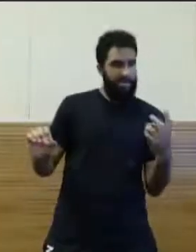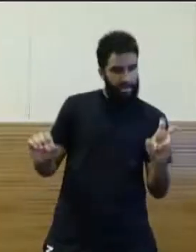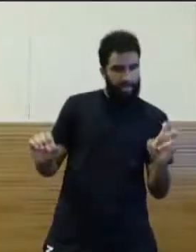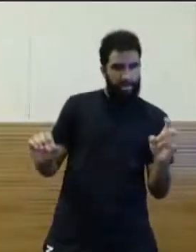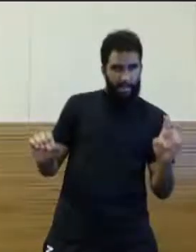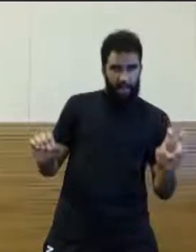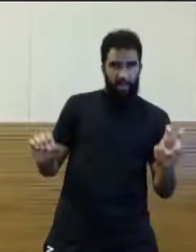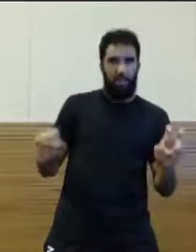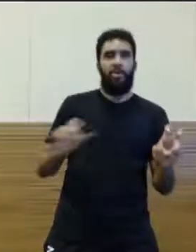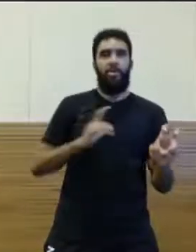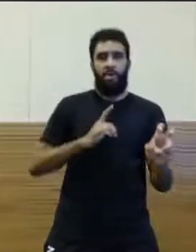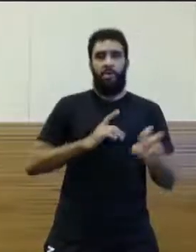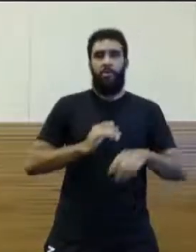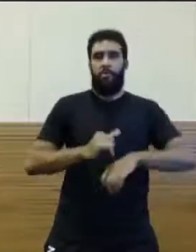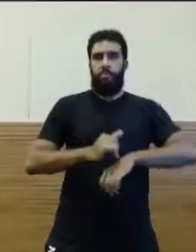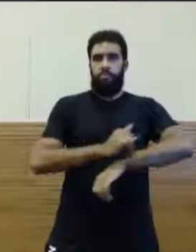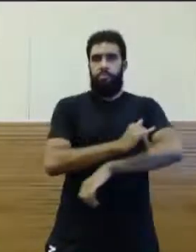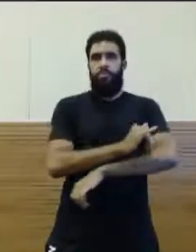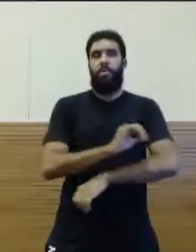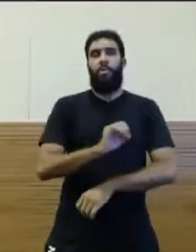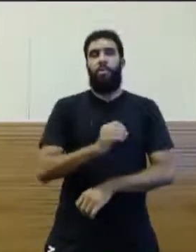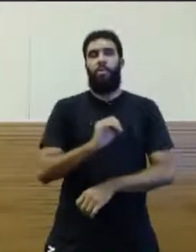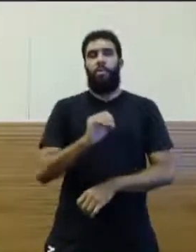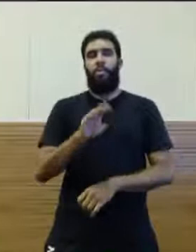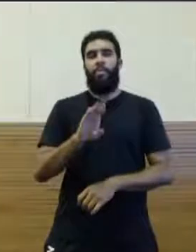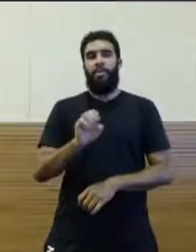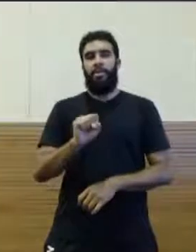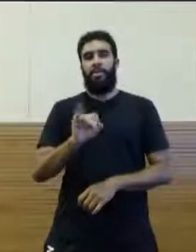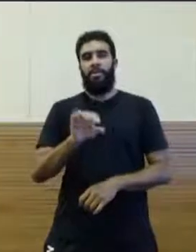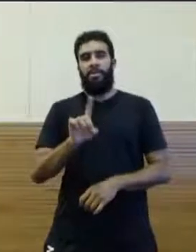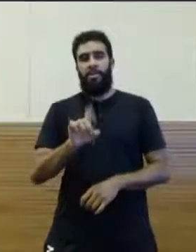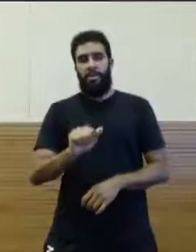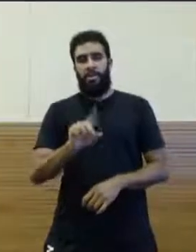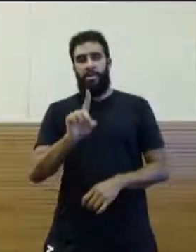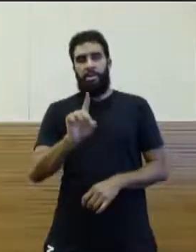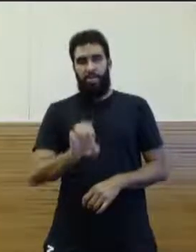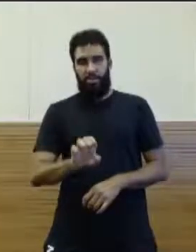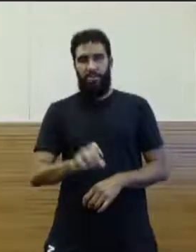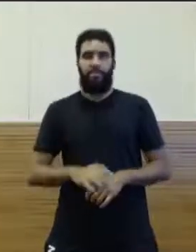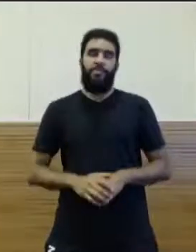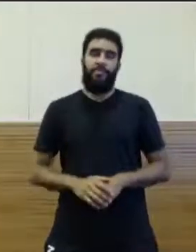adults is overweight or obesity.